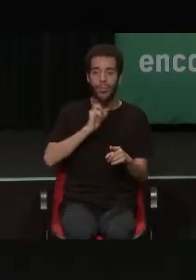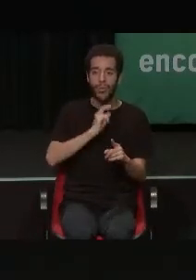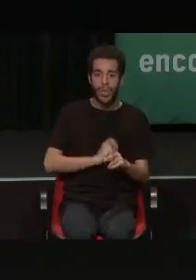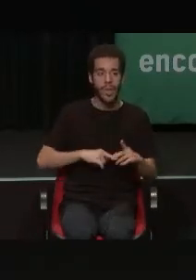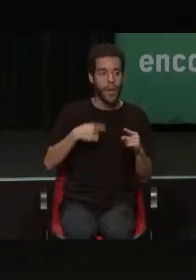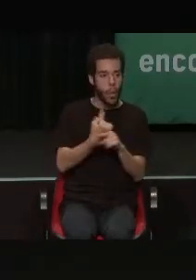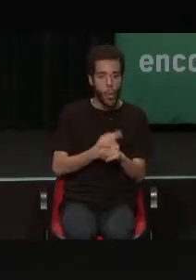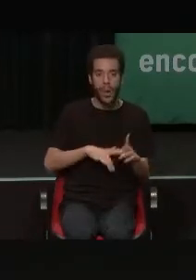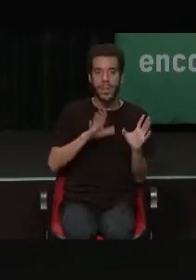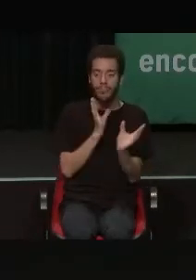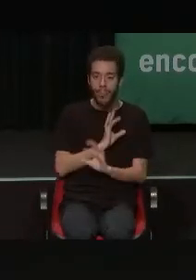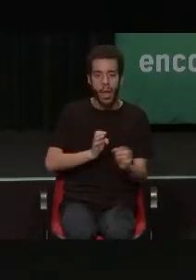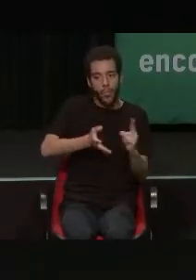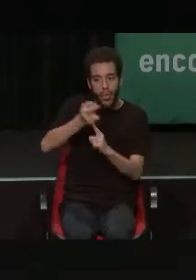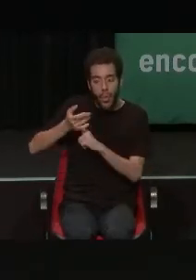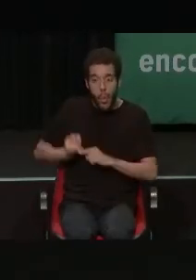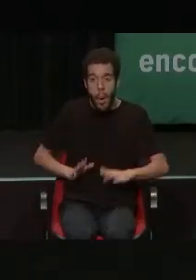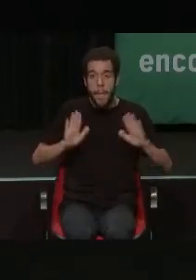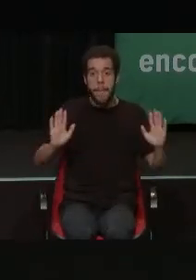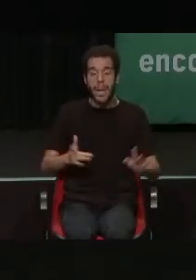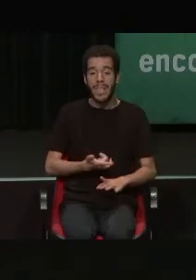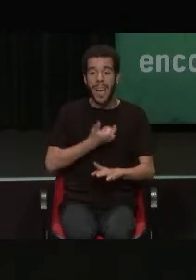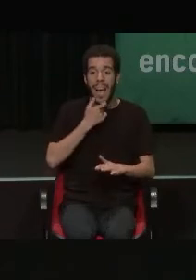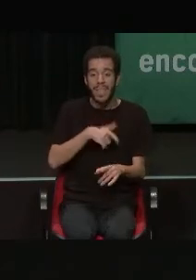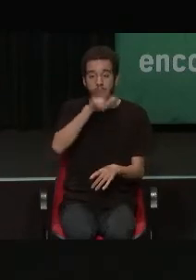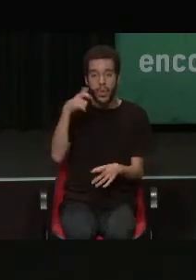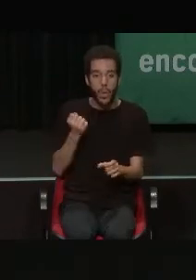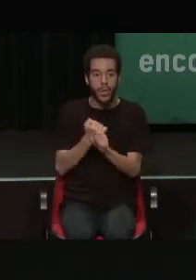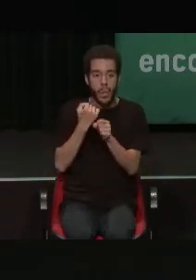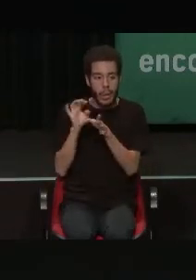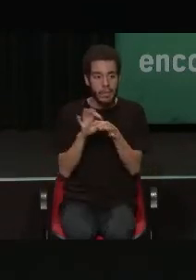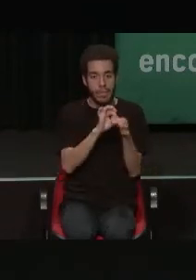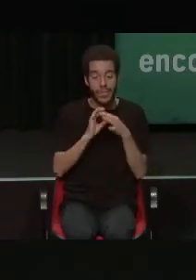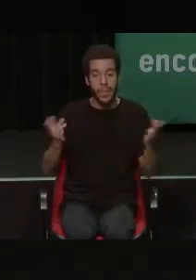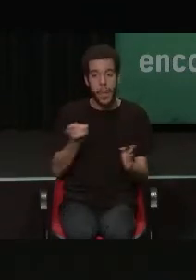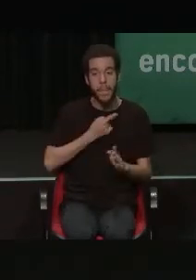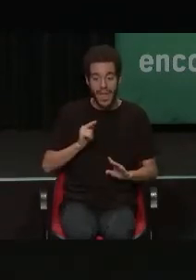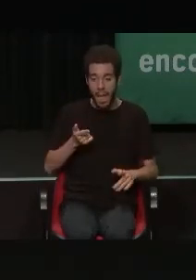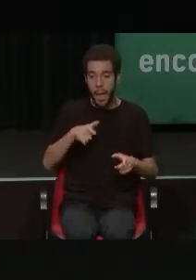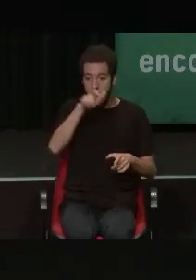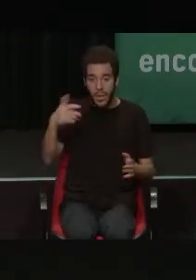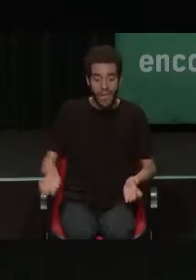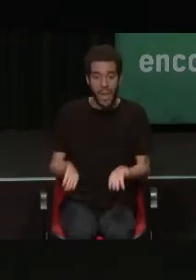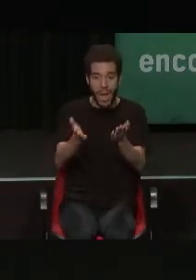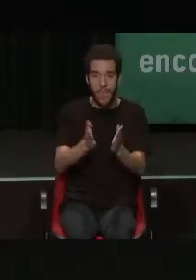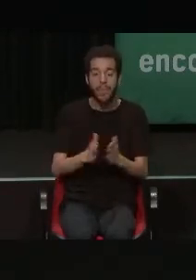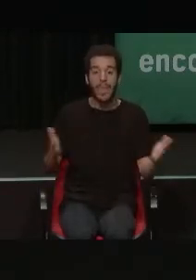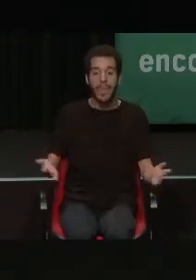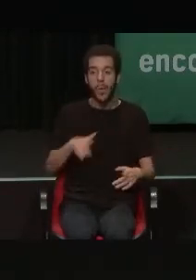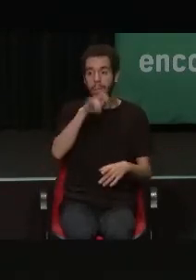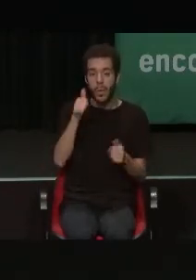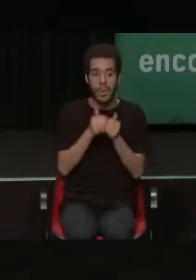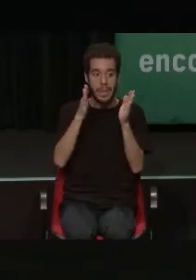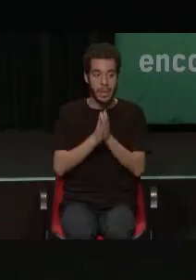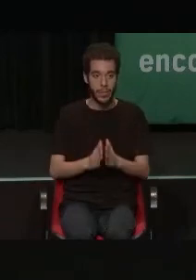great things, but only with people. And we have to motivate people. So thanks to all of them.